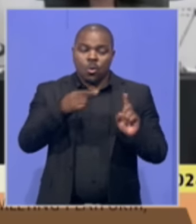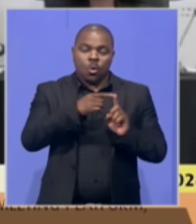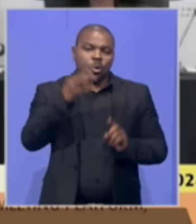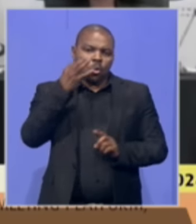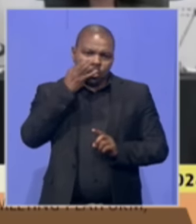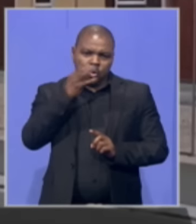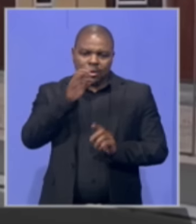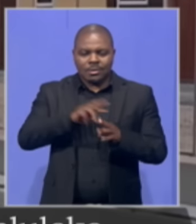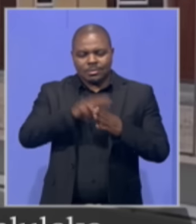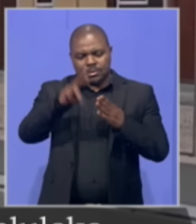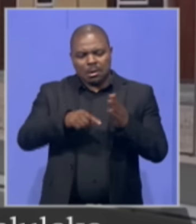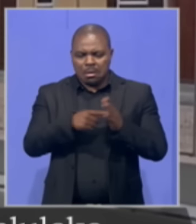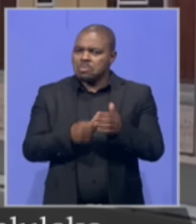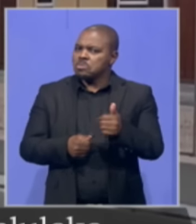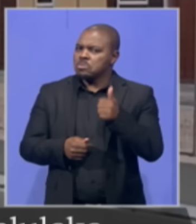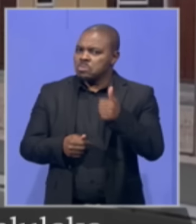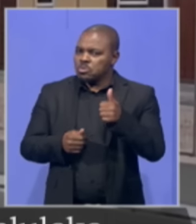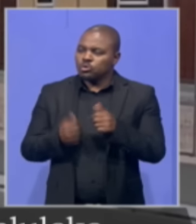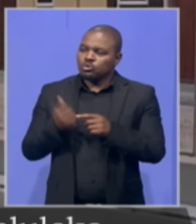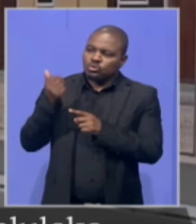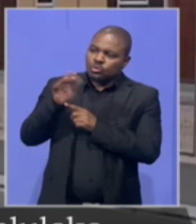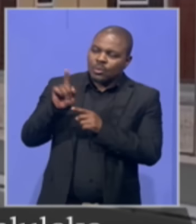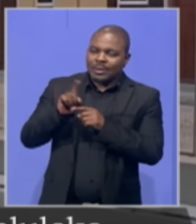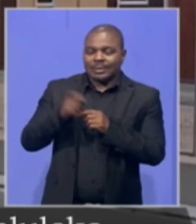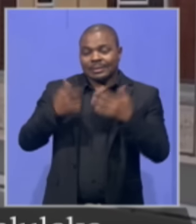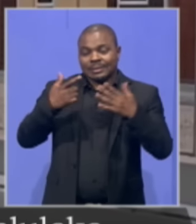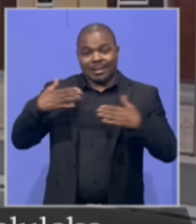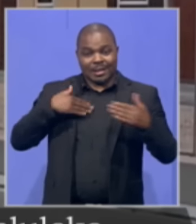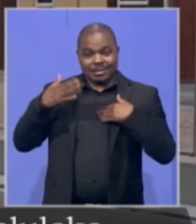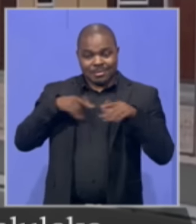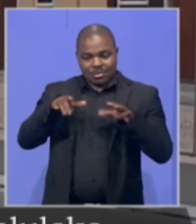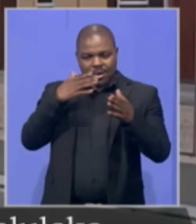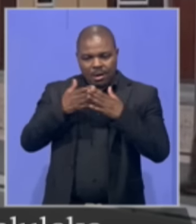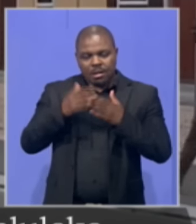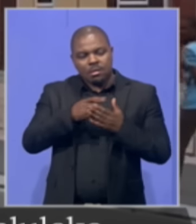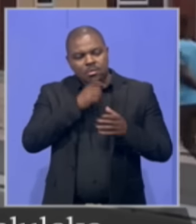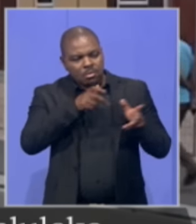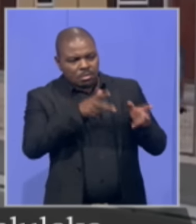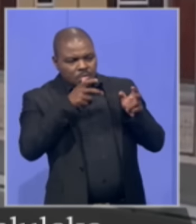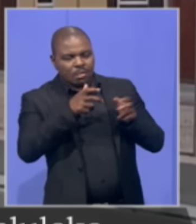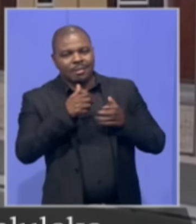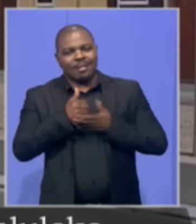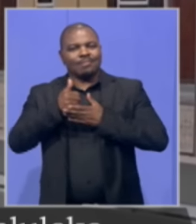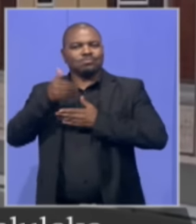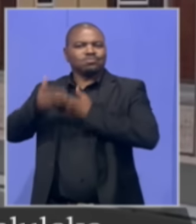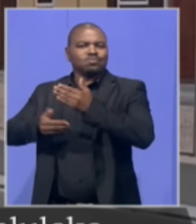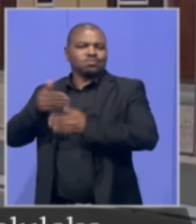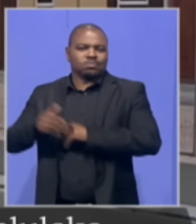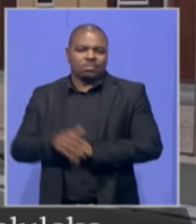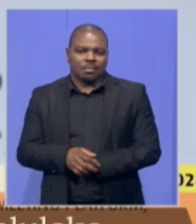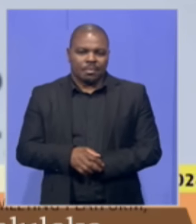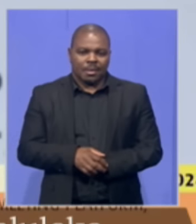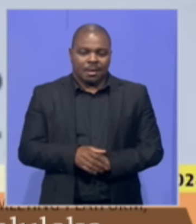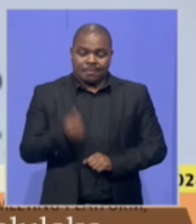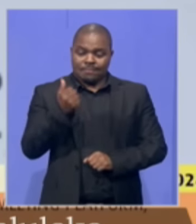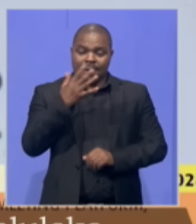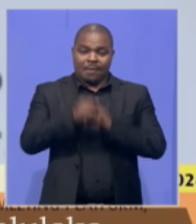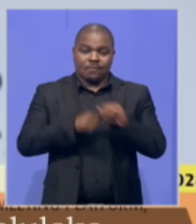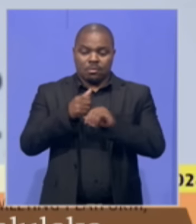ke motheo o siameng o tsamaiswa bosupa ya puso e ka agelelang mo go ona. We've seen over the last